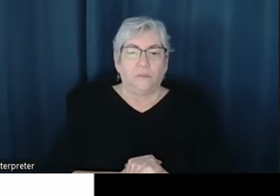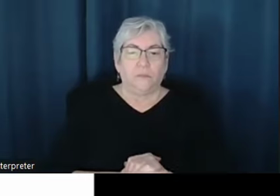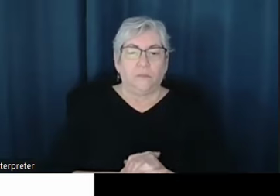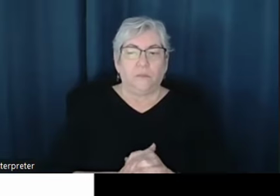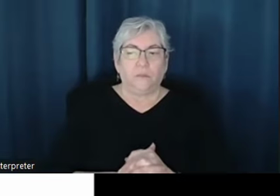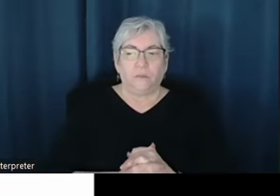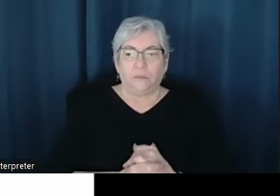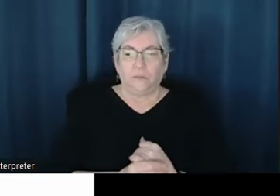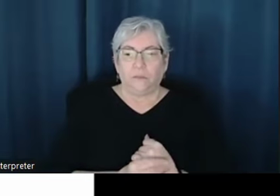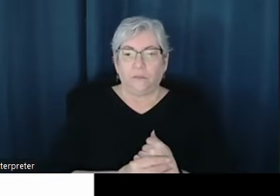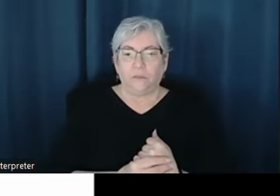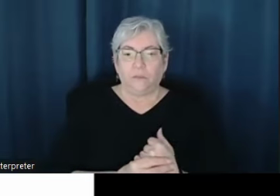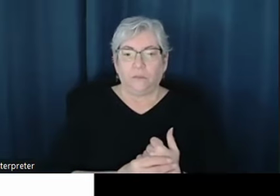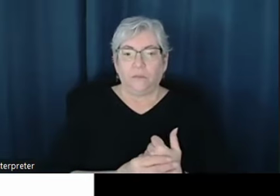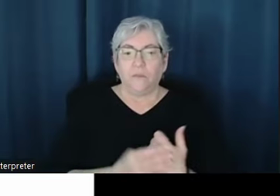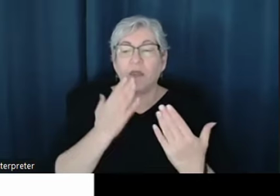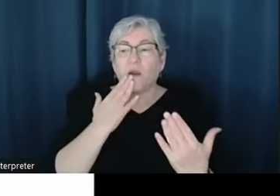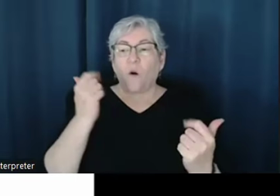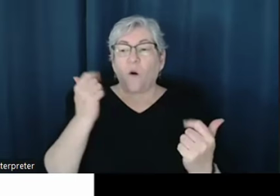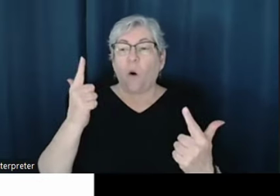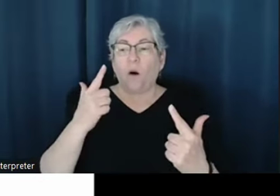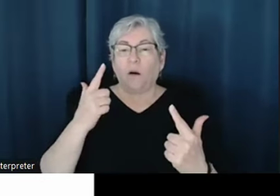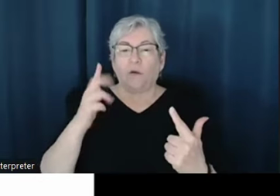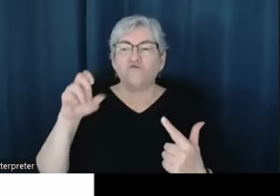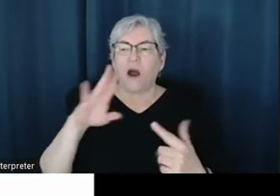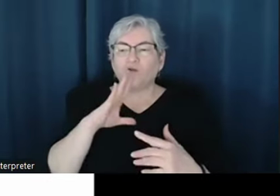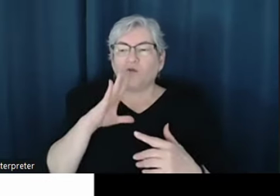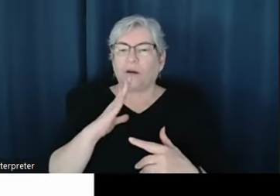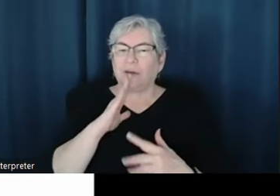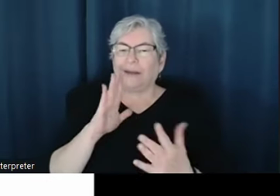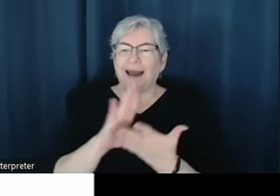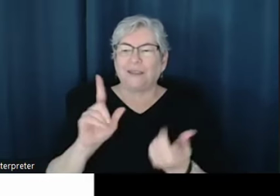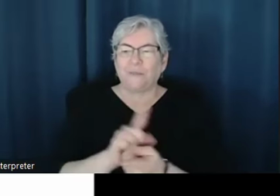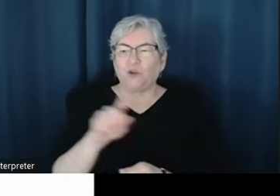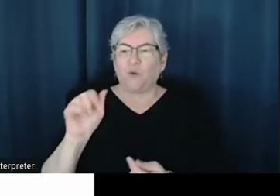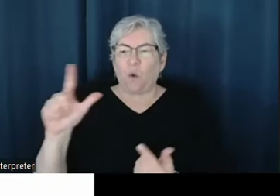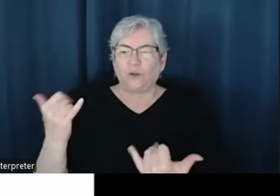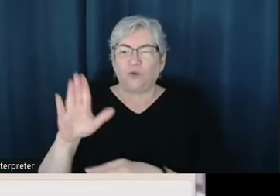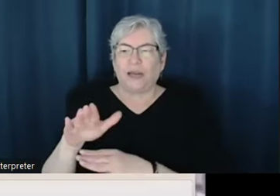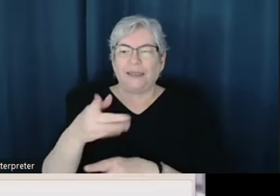And thank you all. It's a pleasure to be meeting with you this afternoon. Take care, everyone.